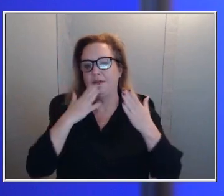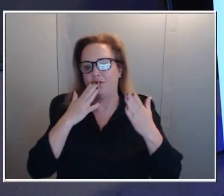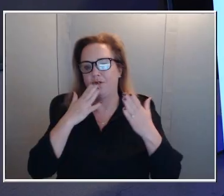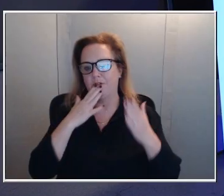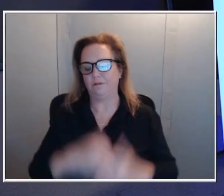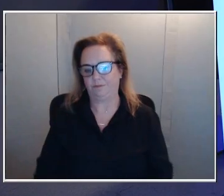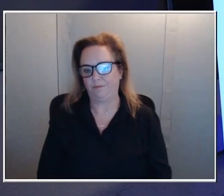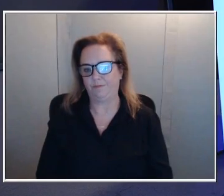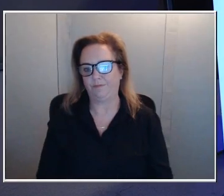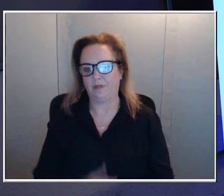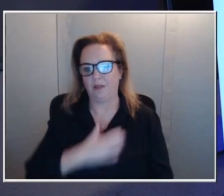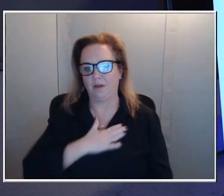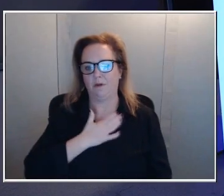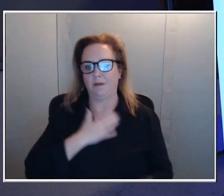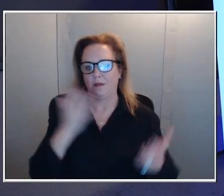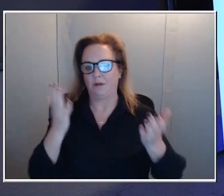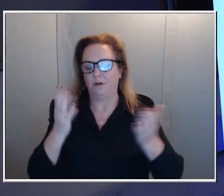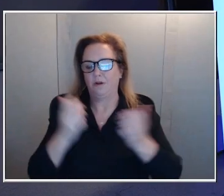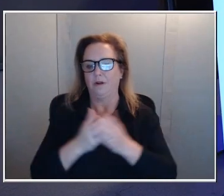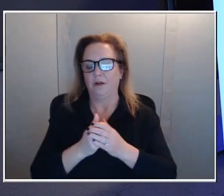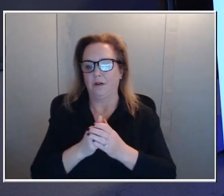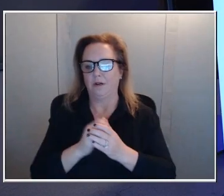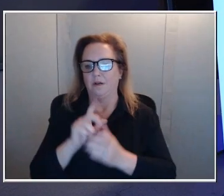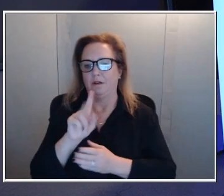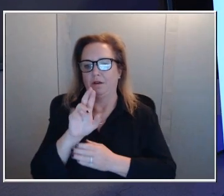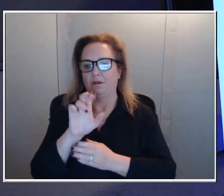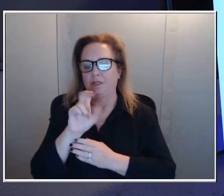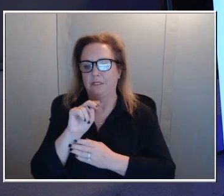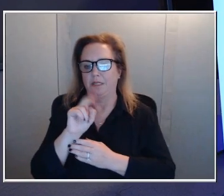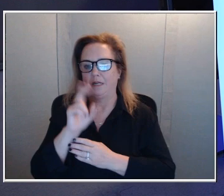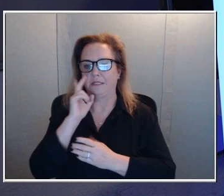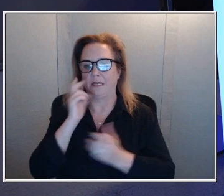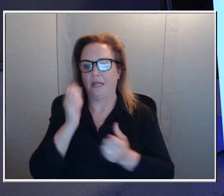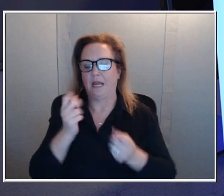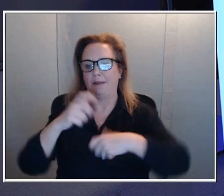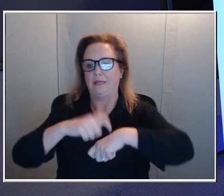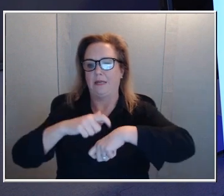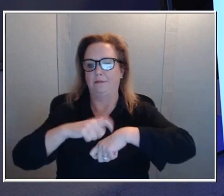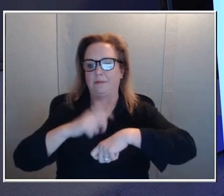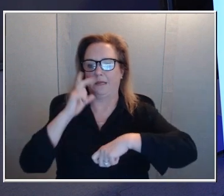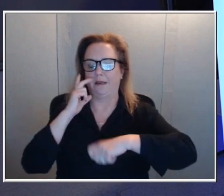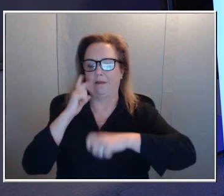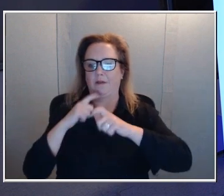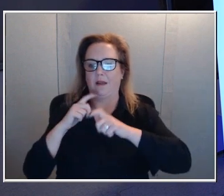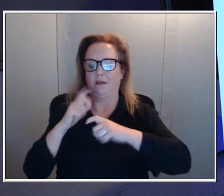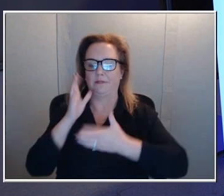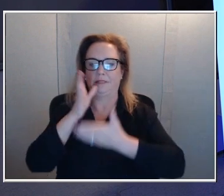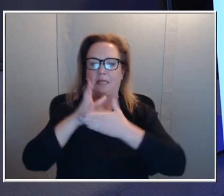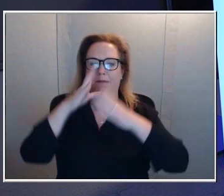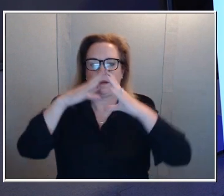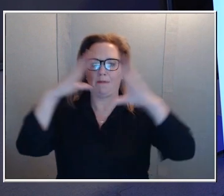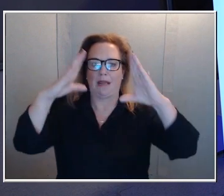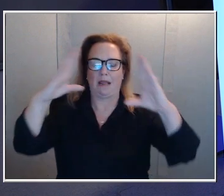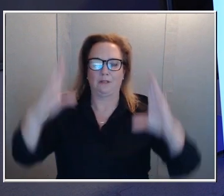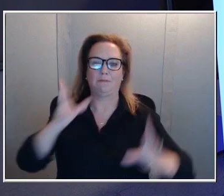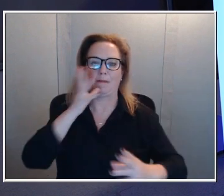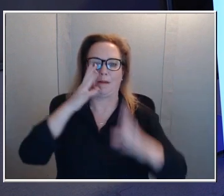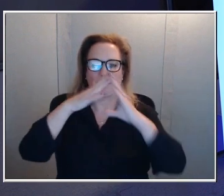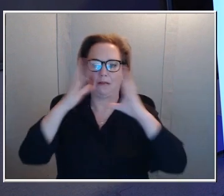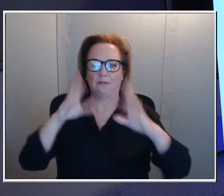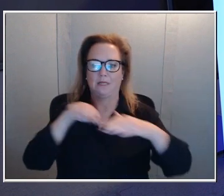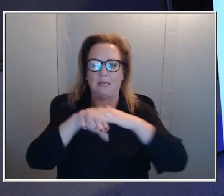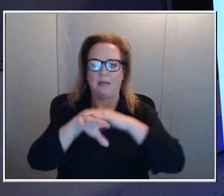are glad you are here. Kristen, I'm watching that story and I'm thinking, how many times I've ran by my mom's house just to check on her, just run in and do something